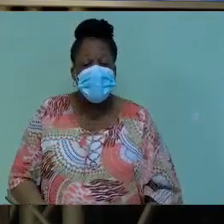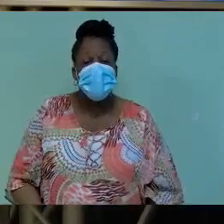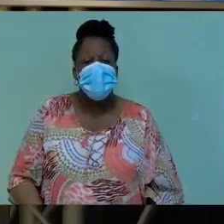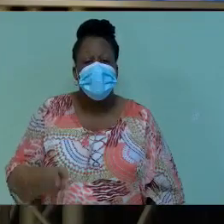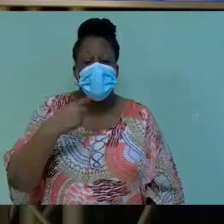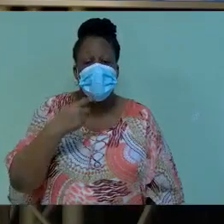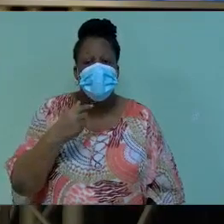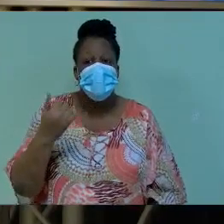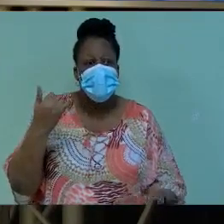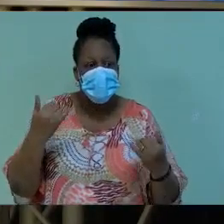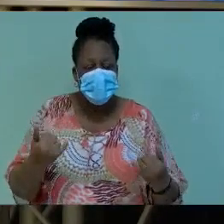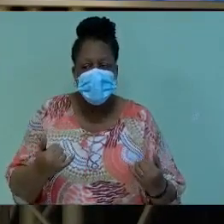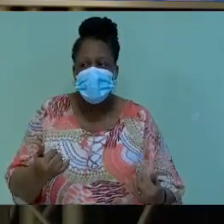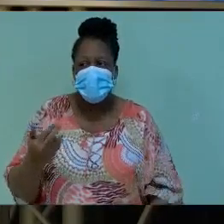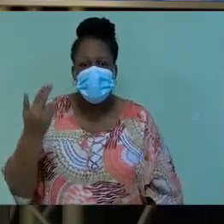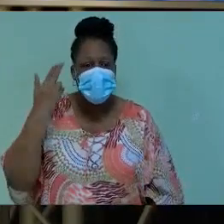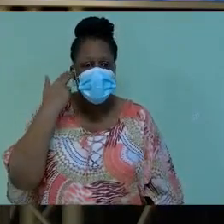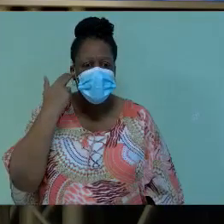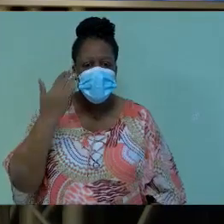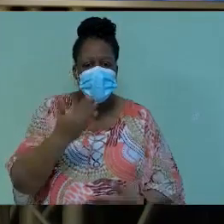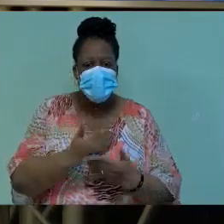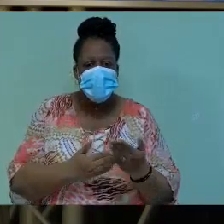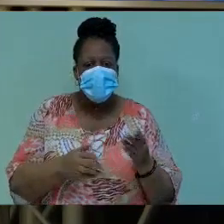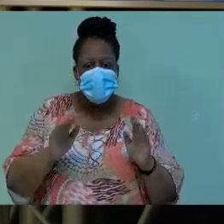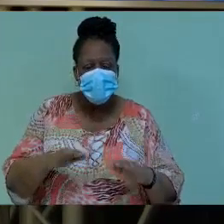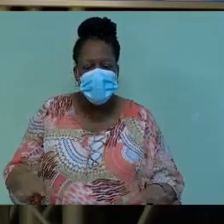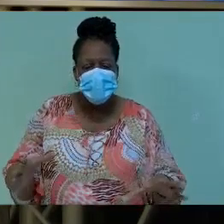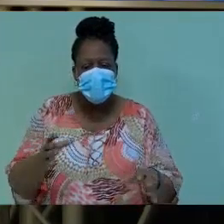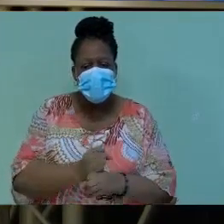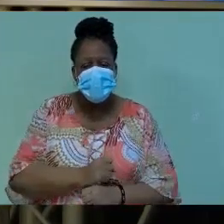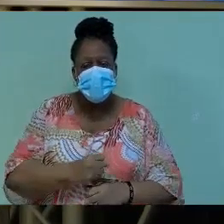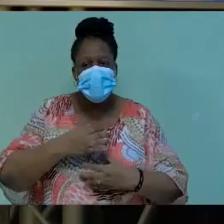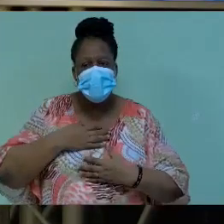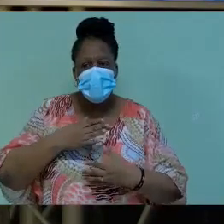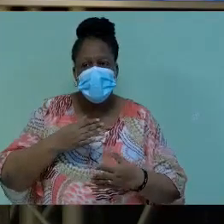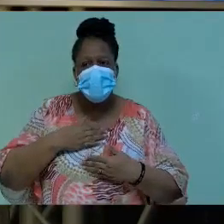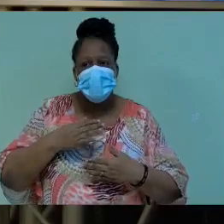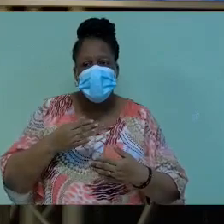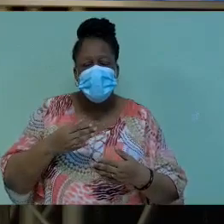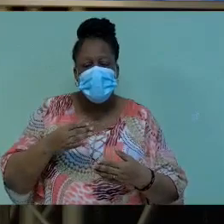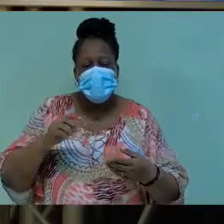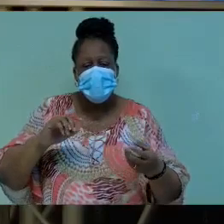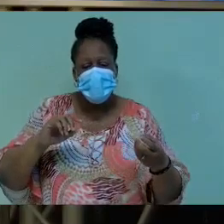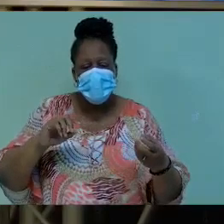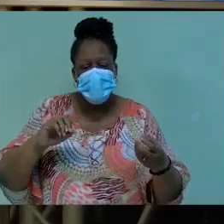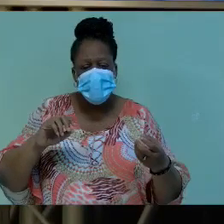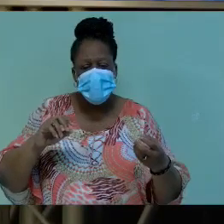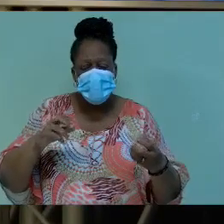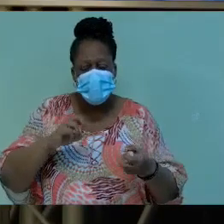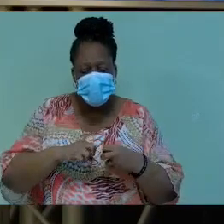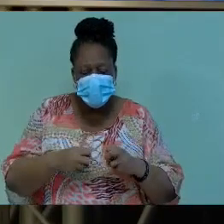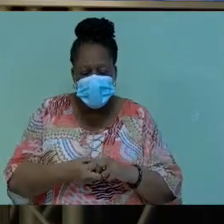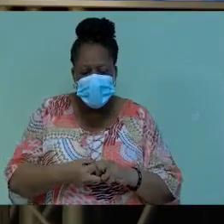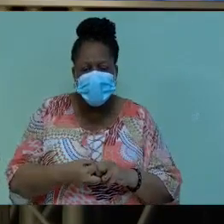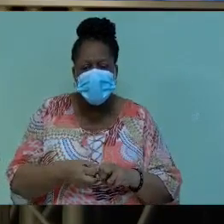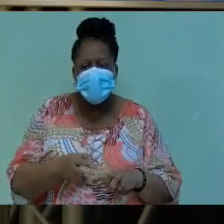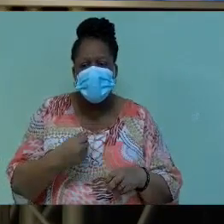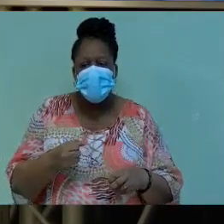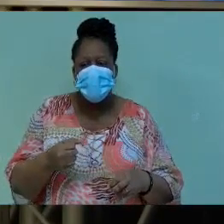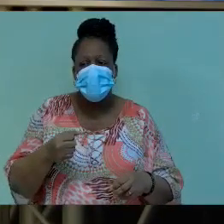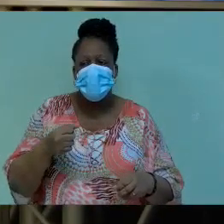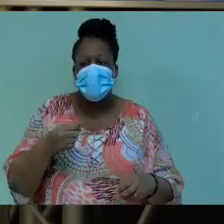been hearing of this inflammatory syndrome that has been occurring in children. There have been reports from North America and